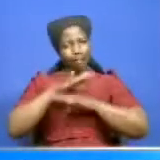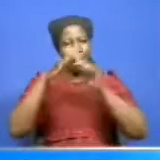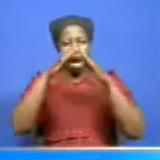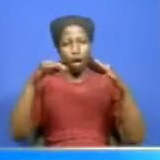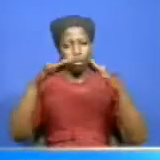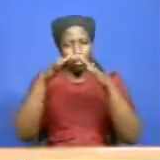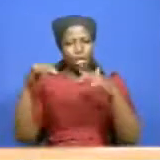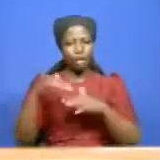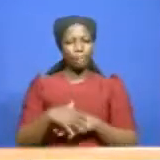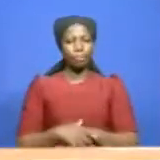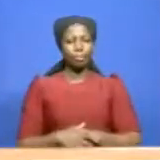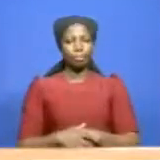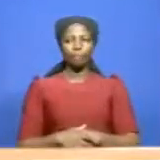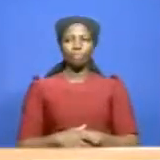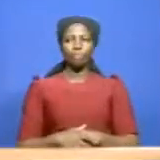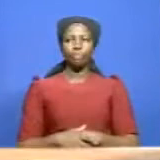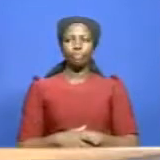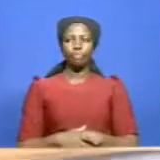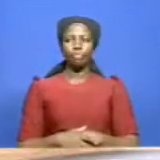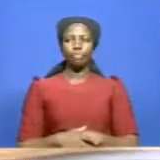units.